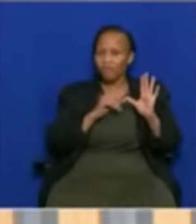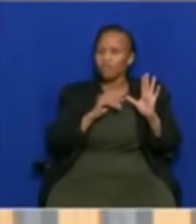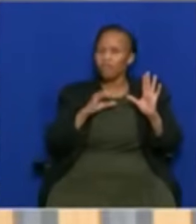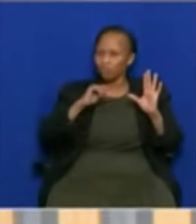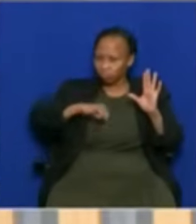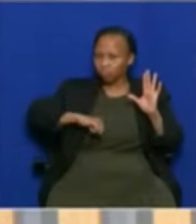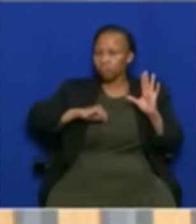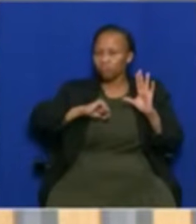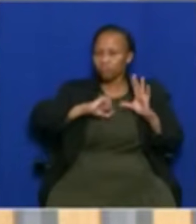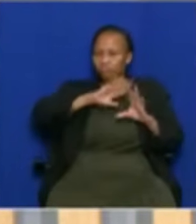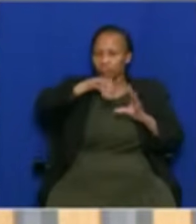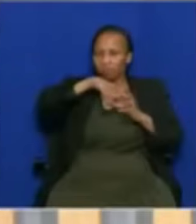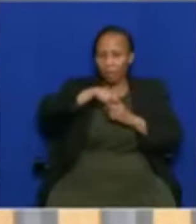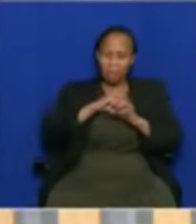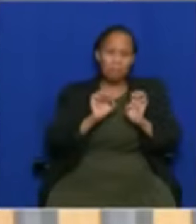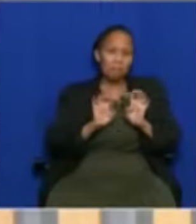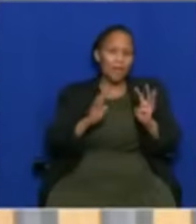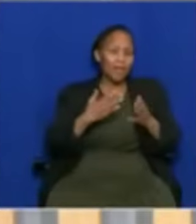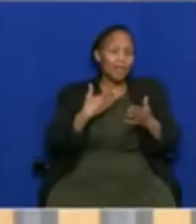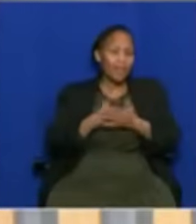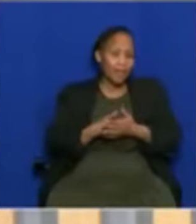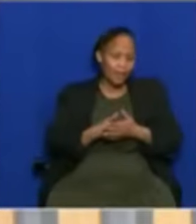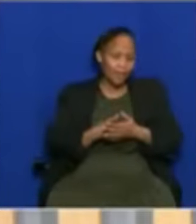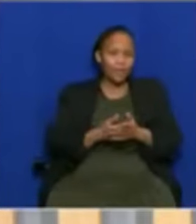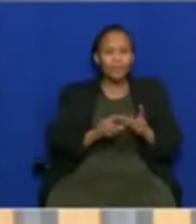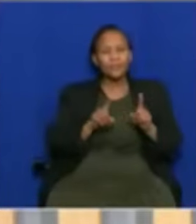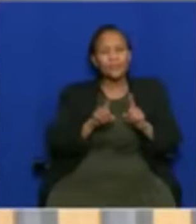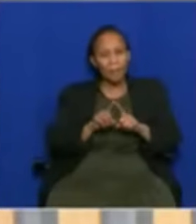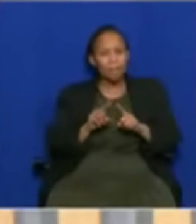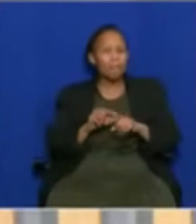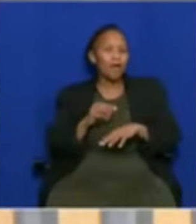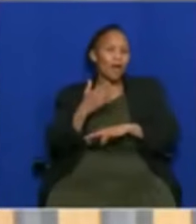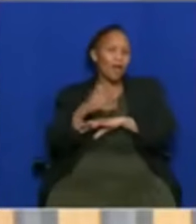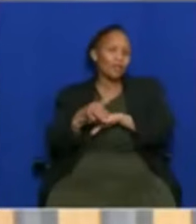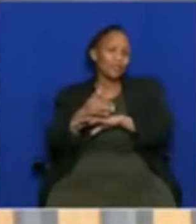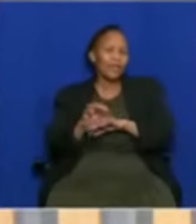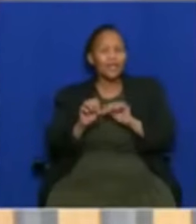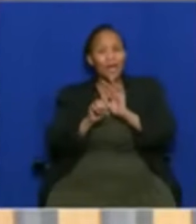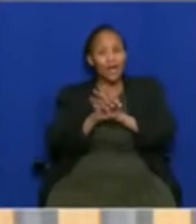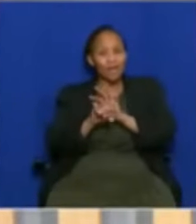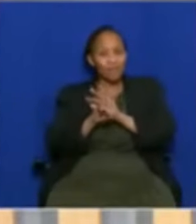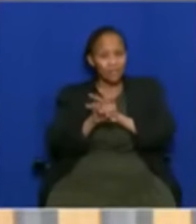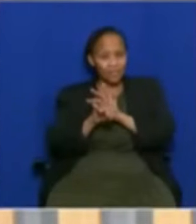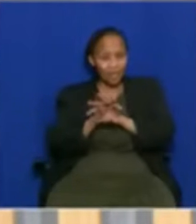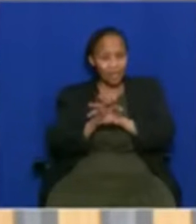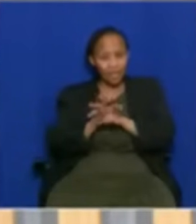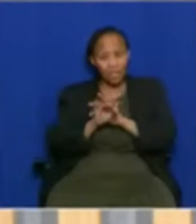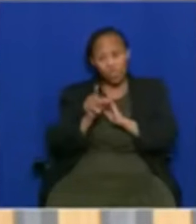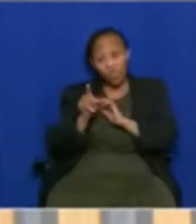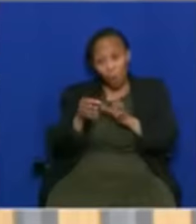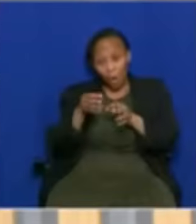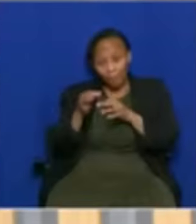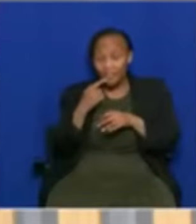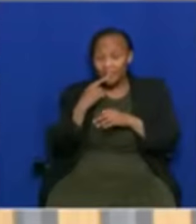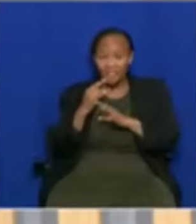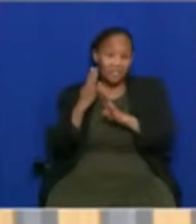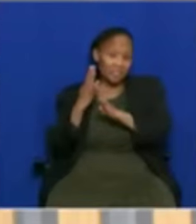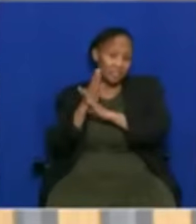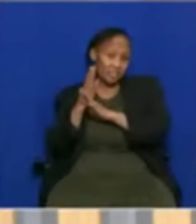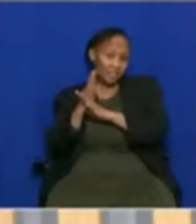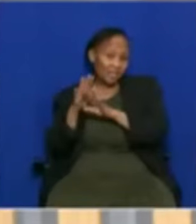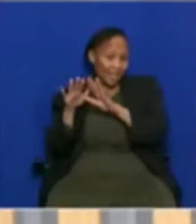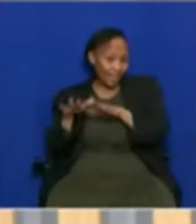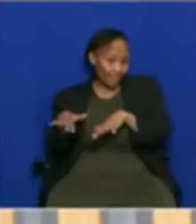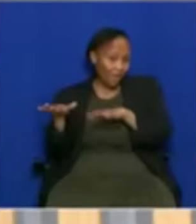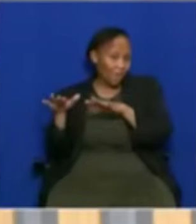is advertising externally in this what you describe as a secret environment? It